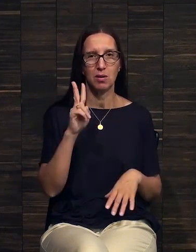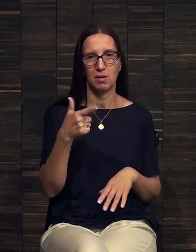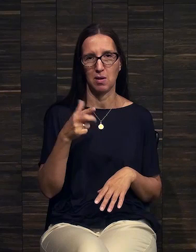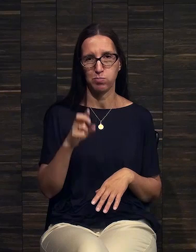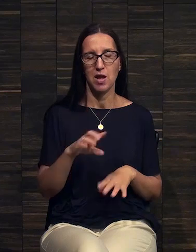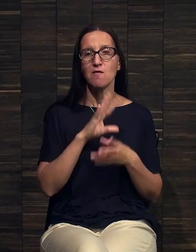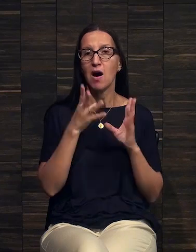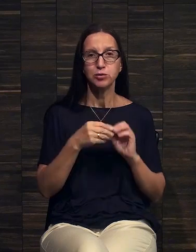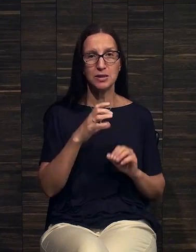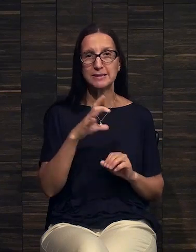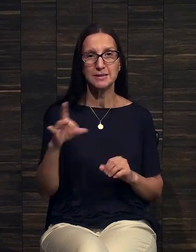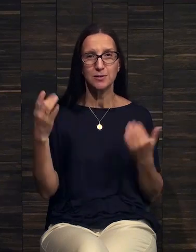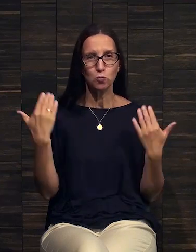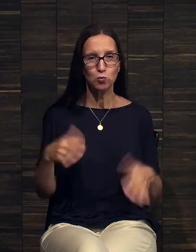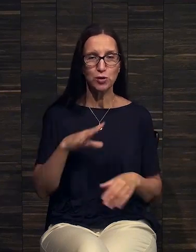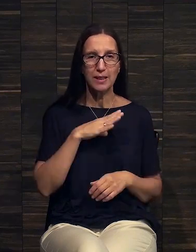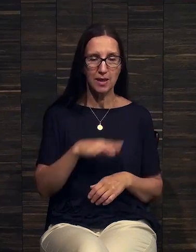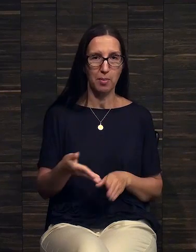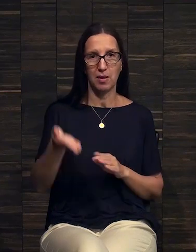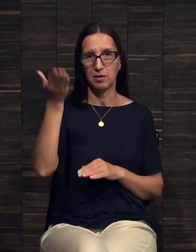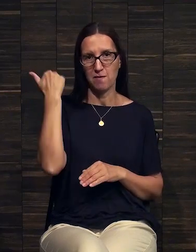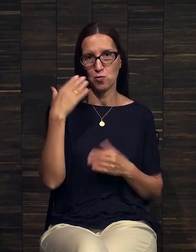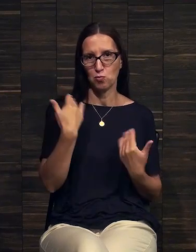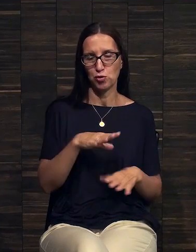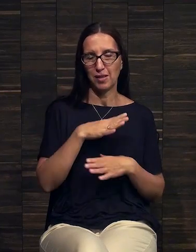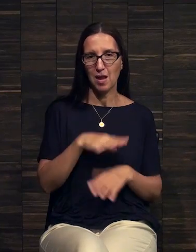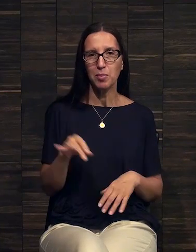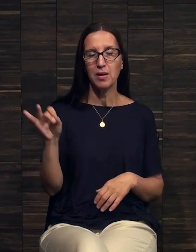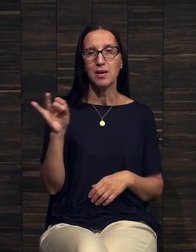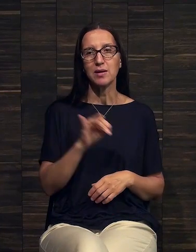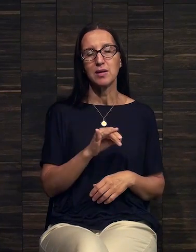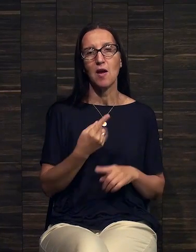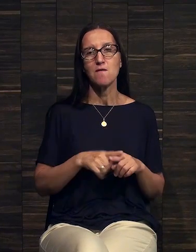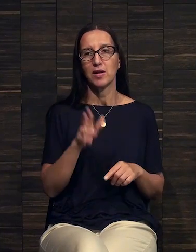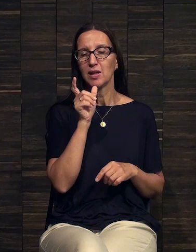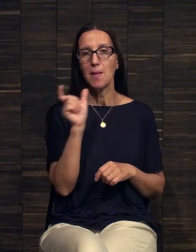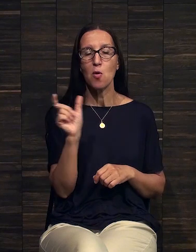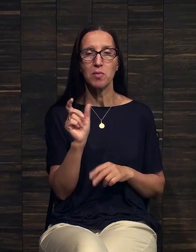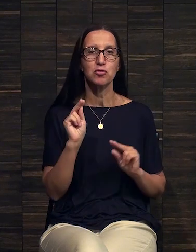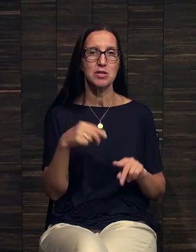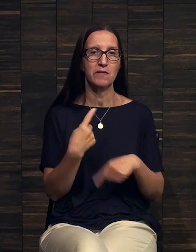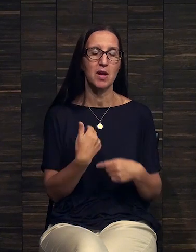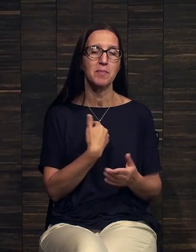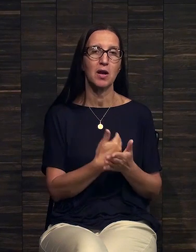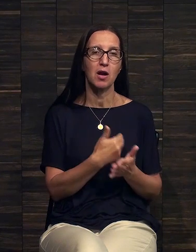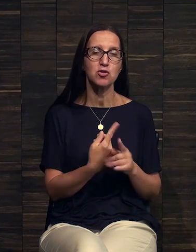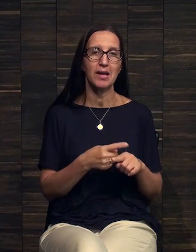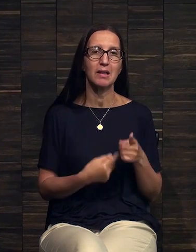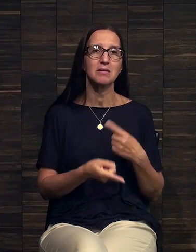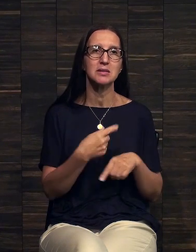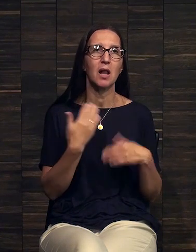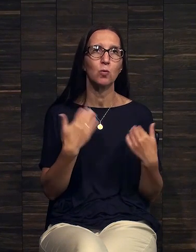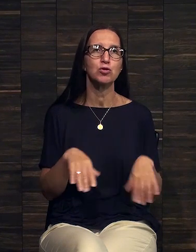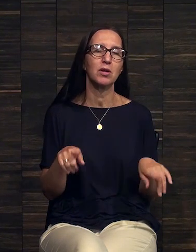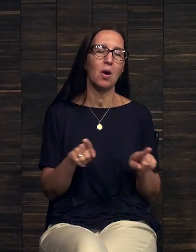2007-2008. KGB was non-existent. The Soviet Union was not there anymore. And I believe